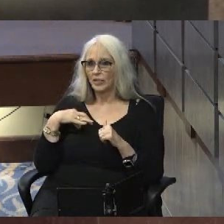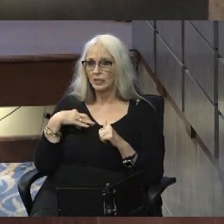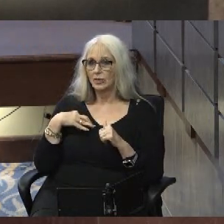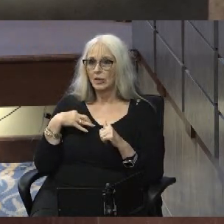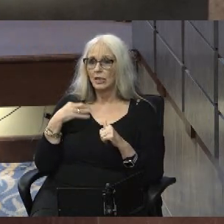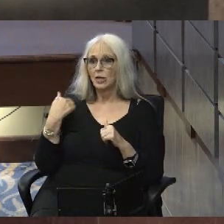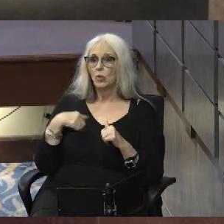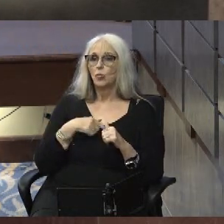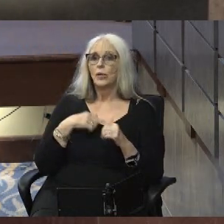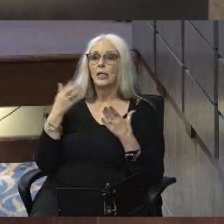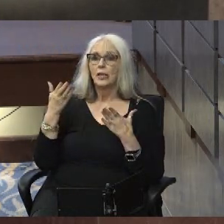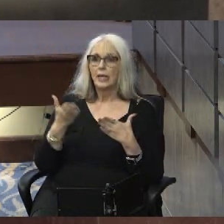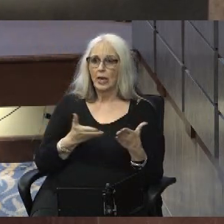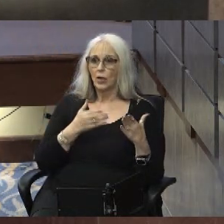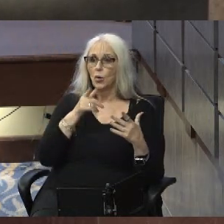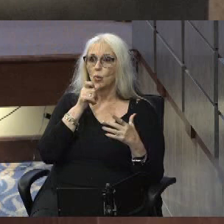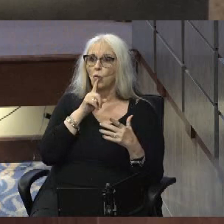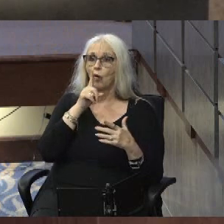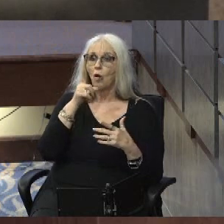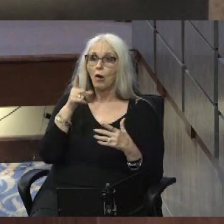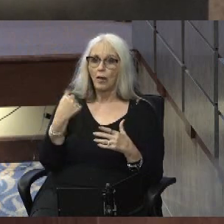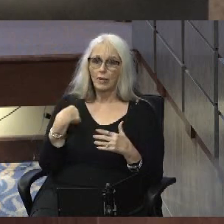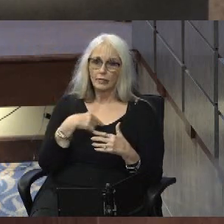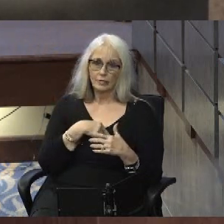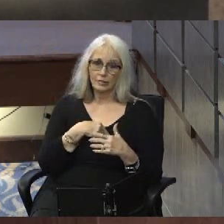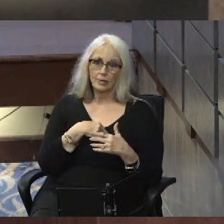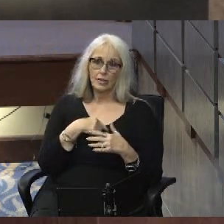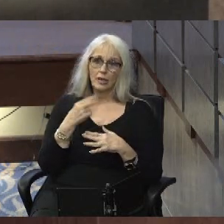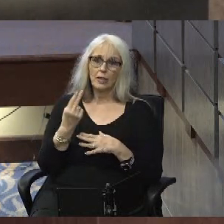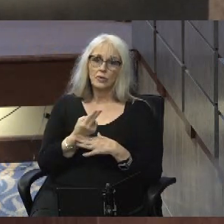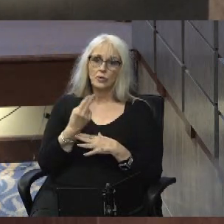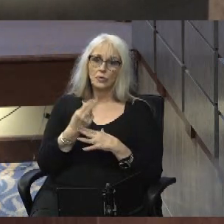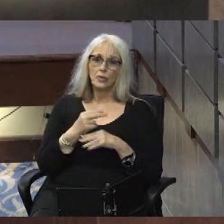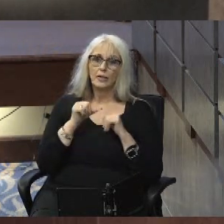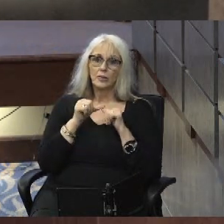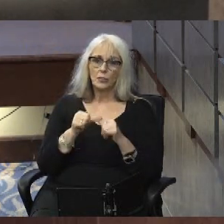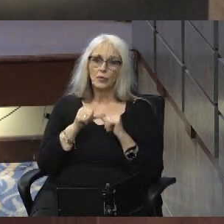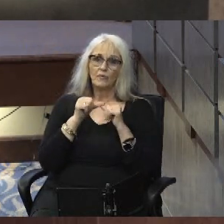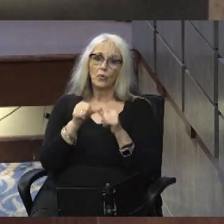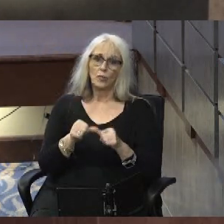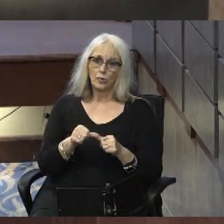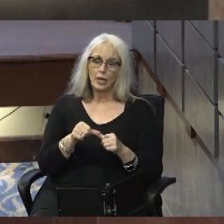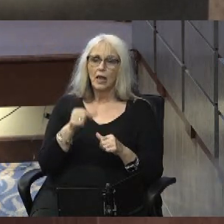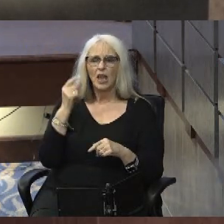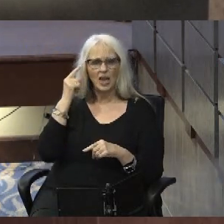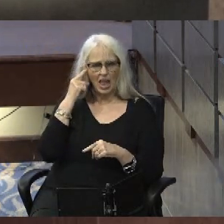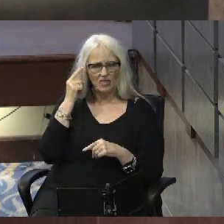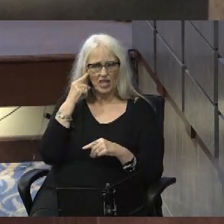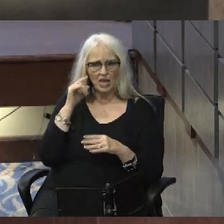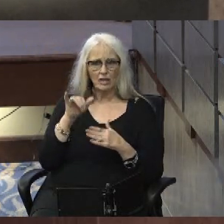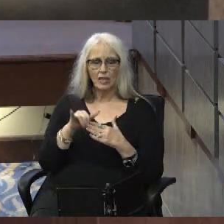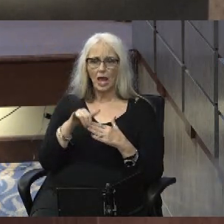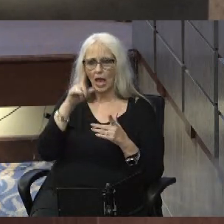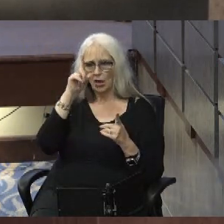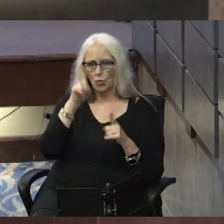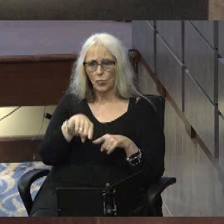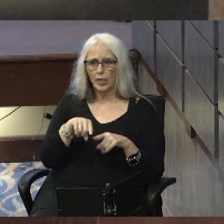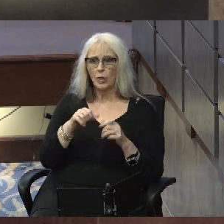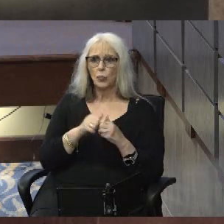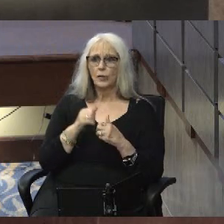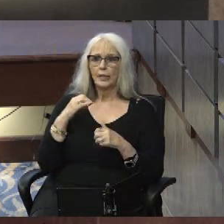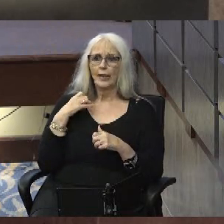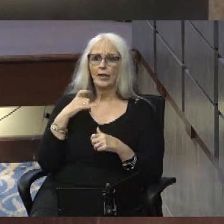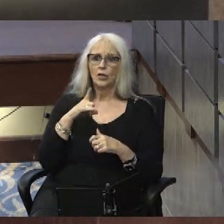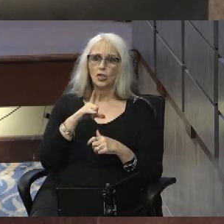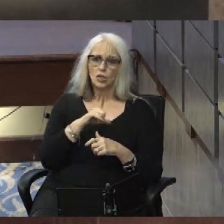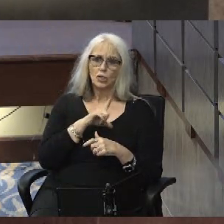able to carry who we are in unison as we move forward. I think that agreed with what Councilmember Barefield said